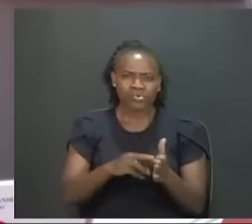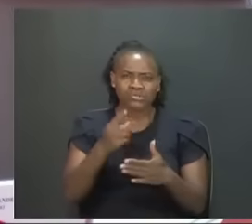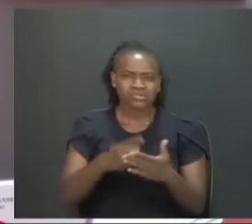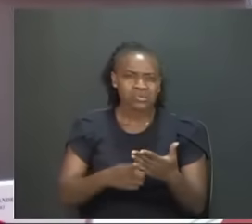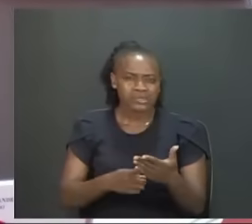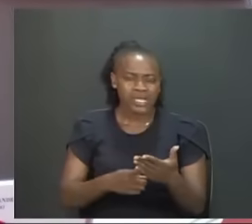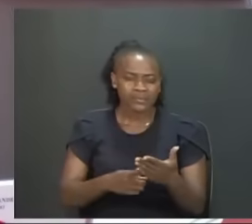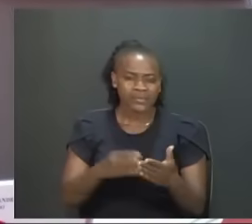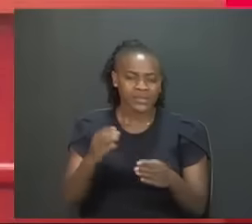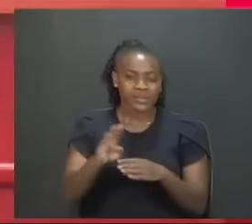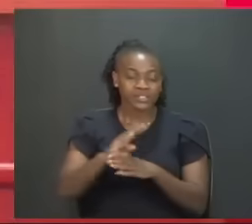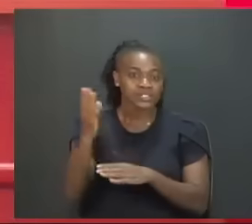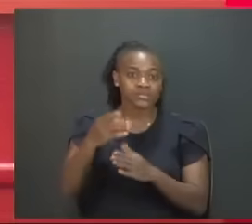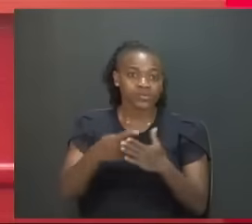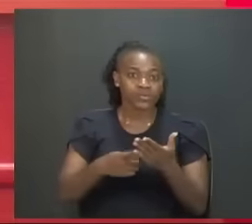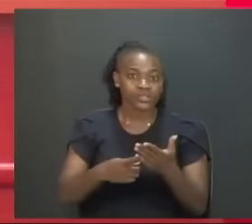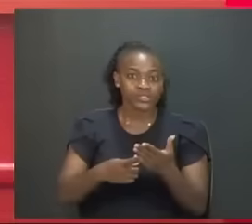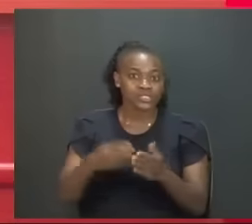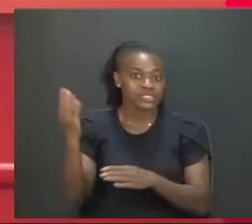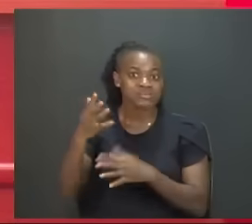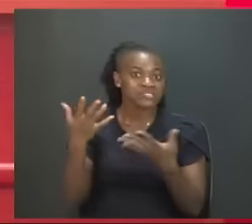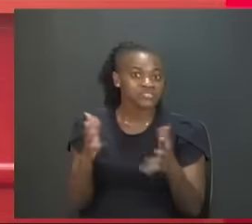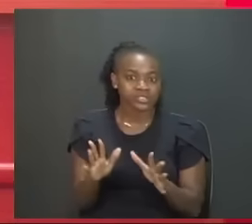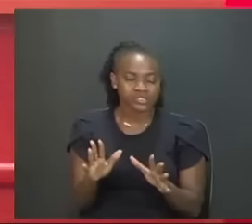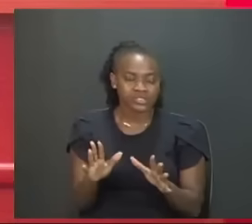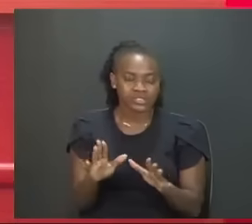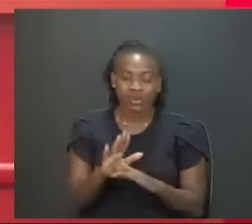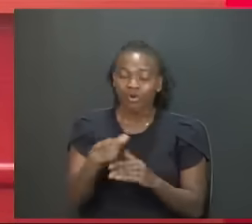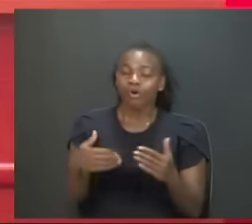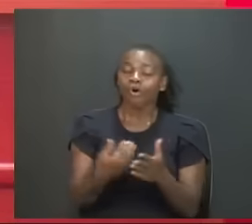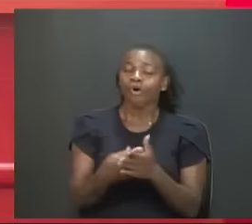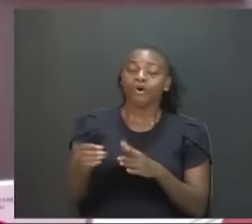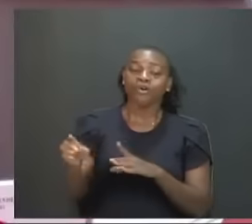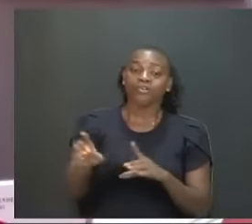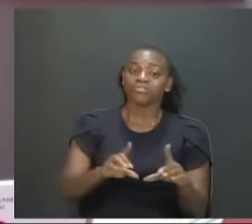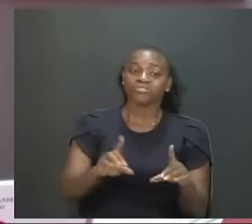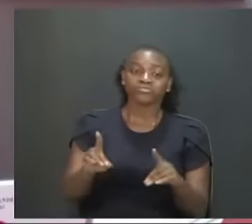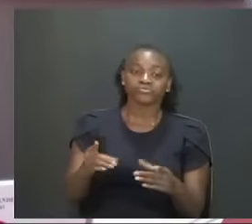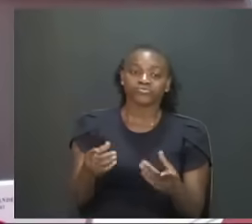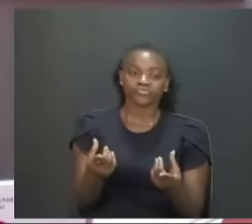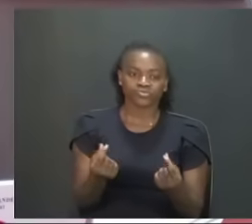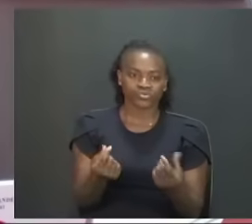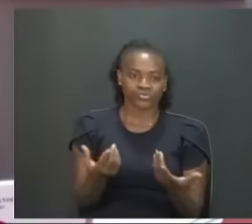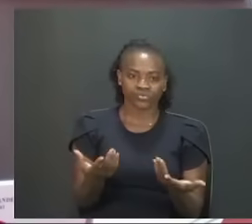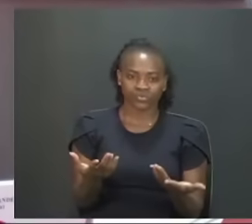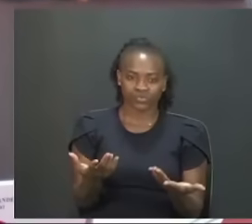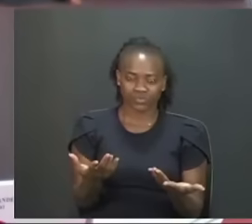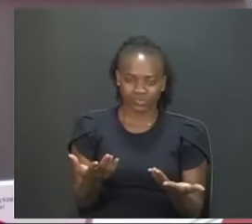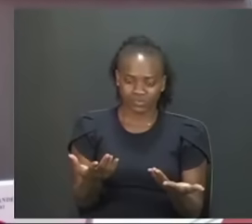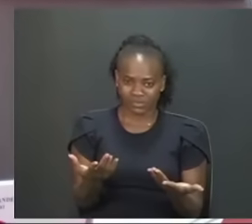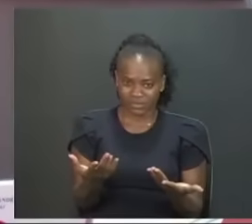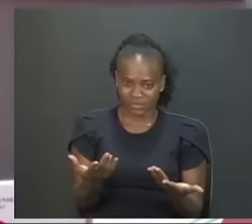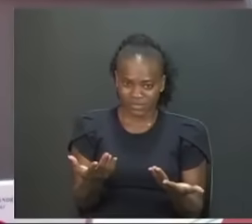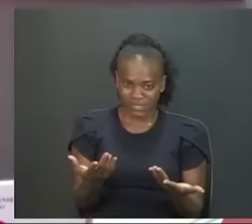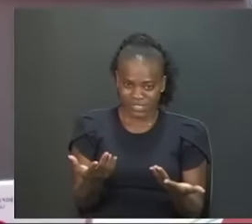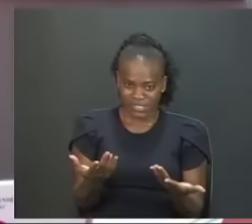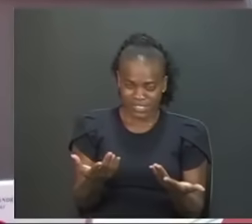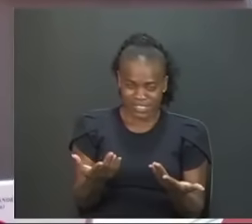Mr. Speaker, all that they are doing is to play games,